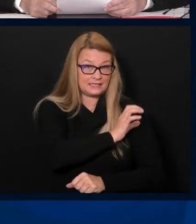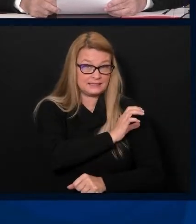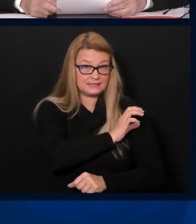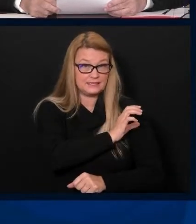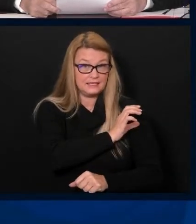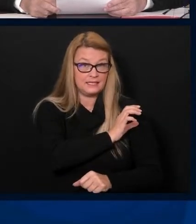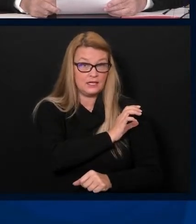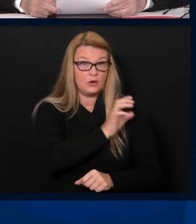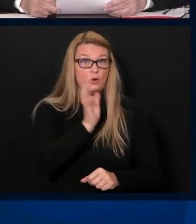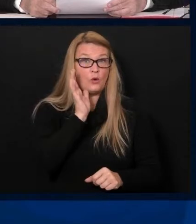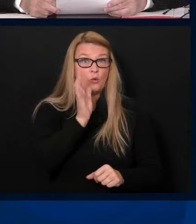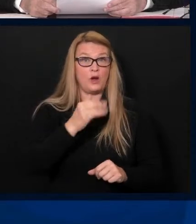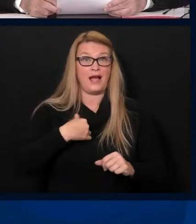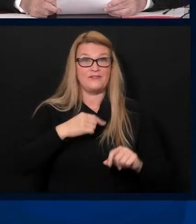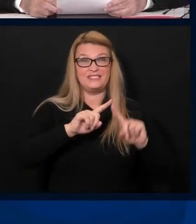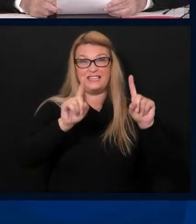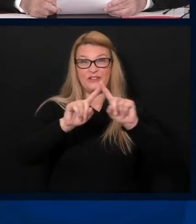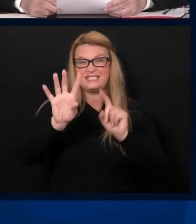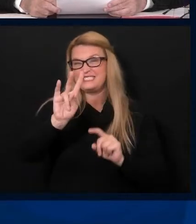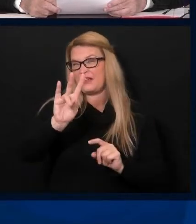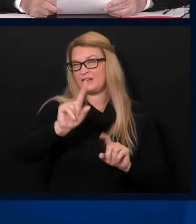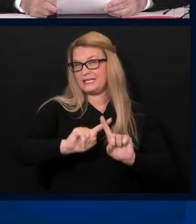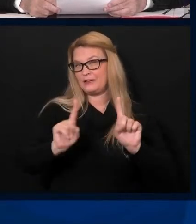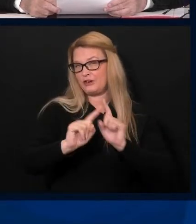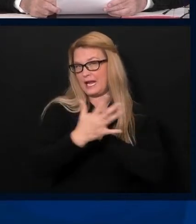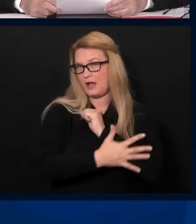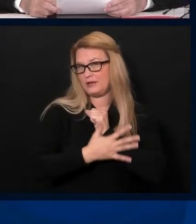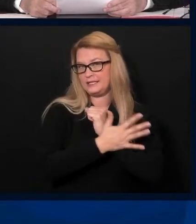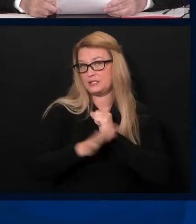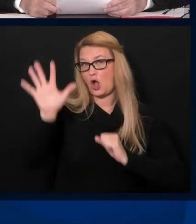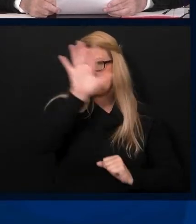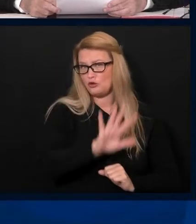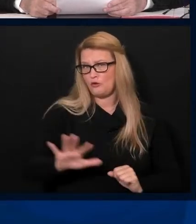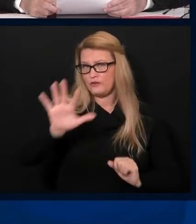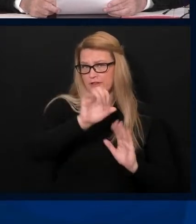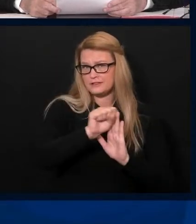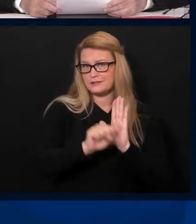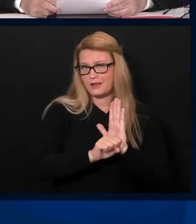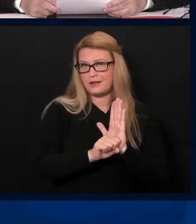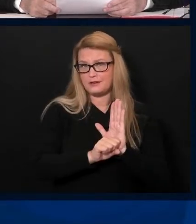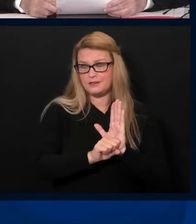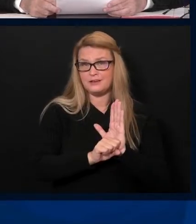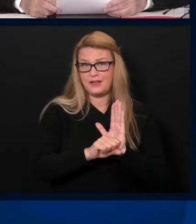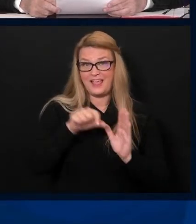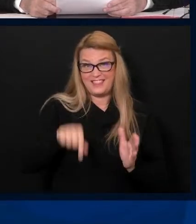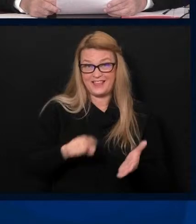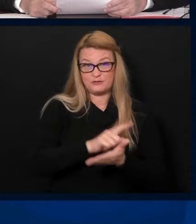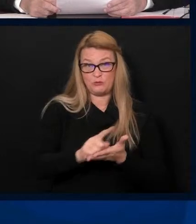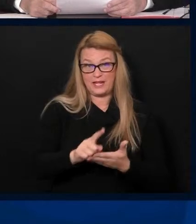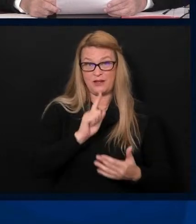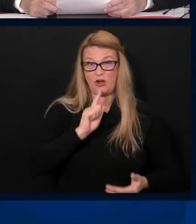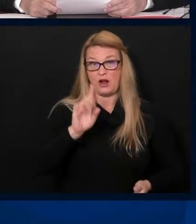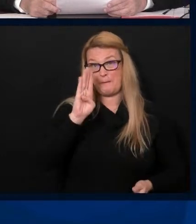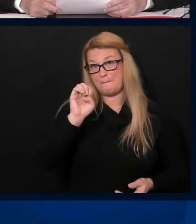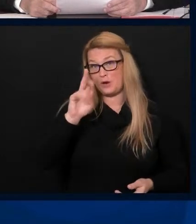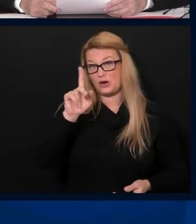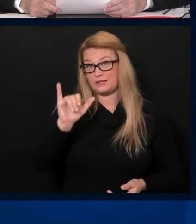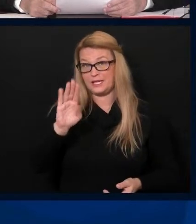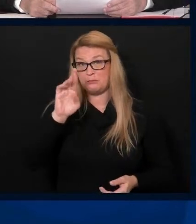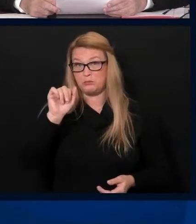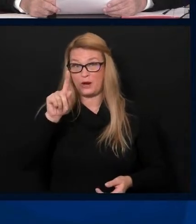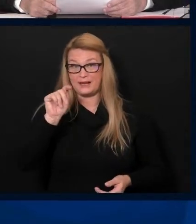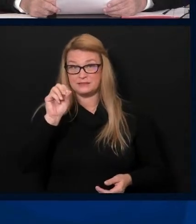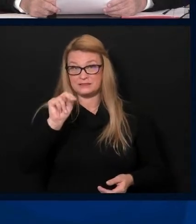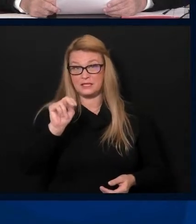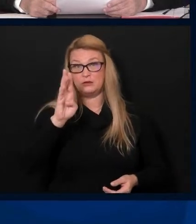will be held in 17 counties across the state. And those counties this week are Berkeley,